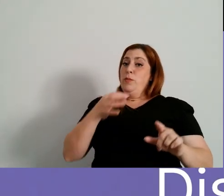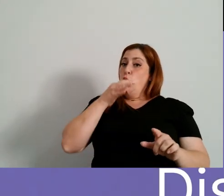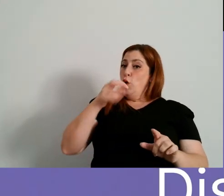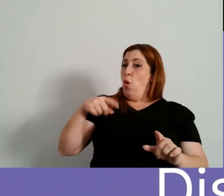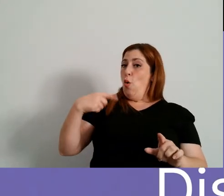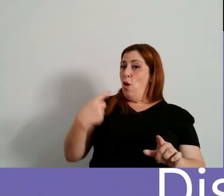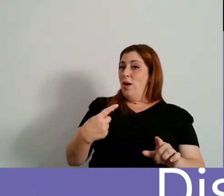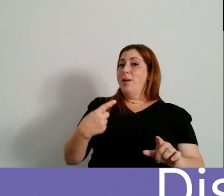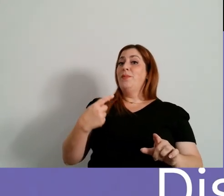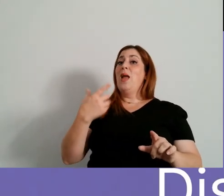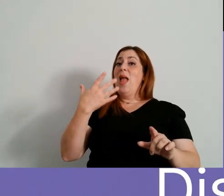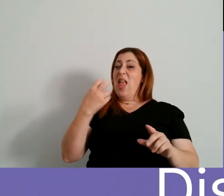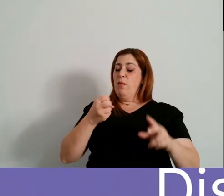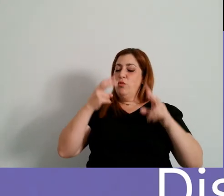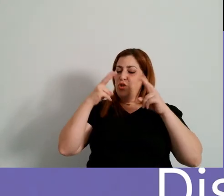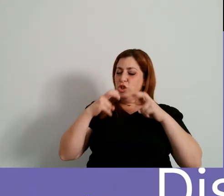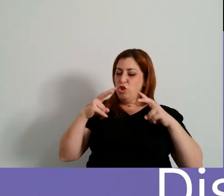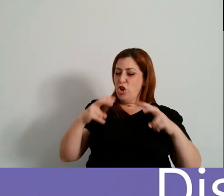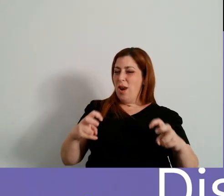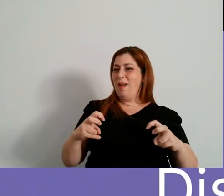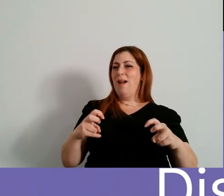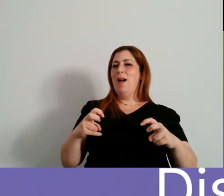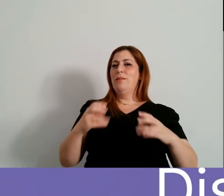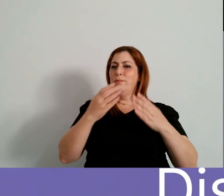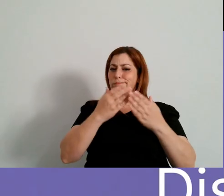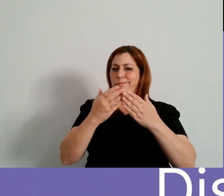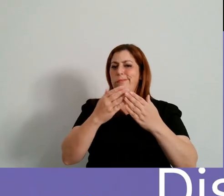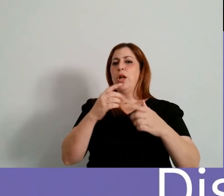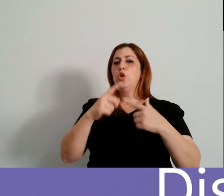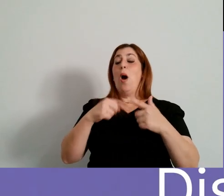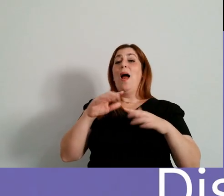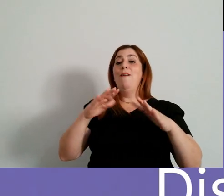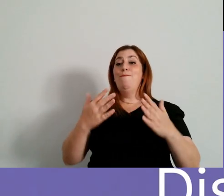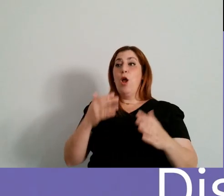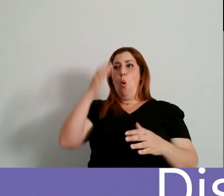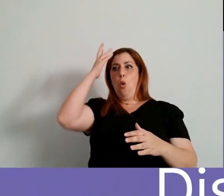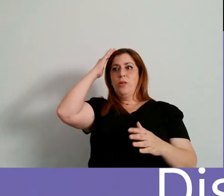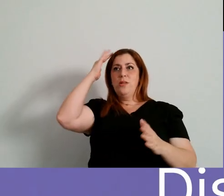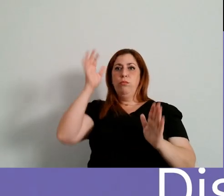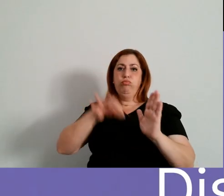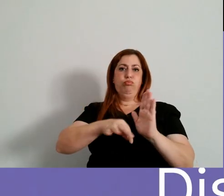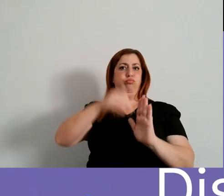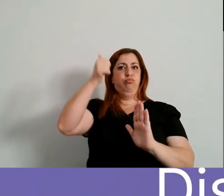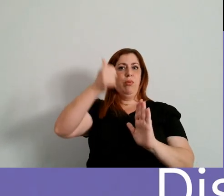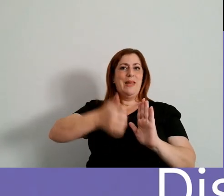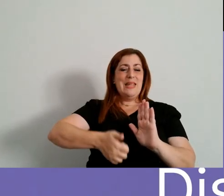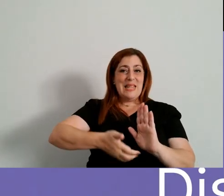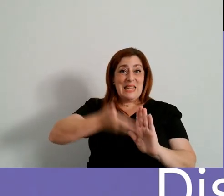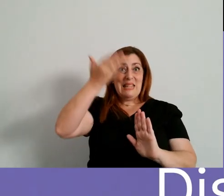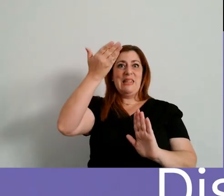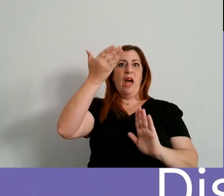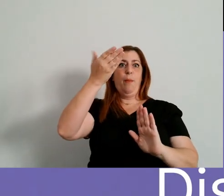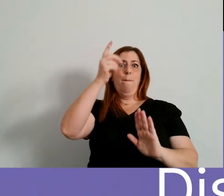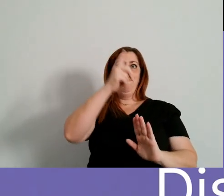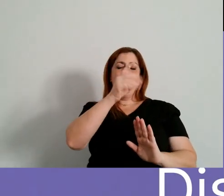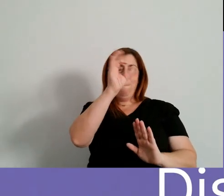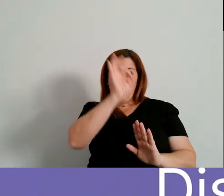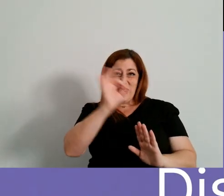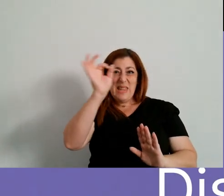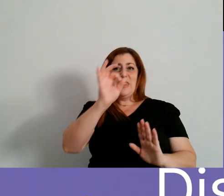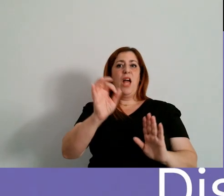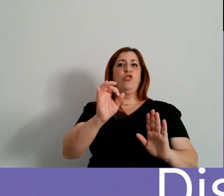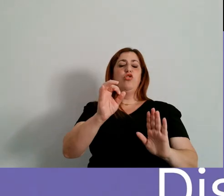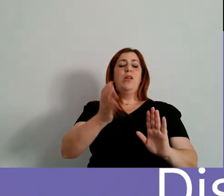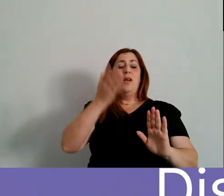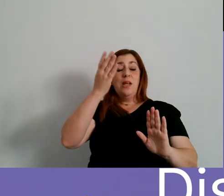autism? Maybe recent studies here in Malta. Okay, so studies in particular here locally published,